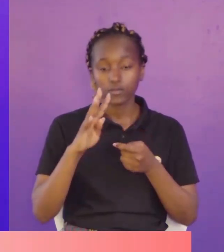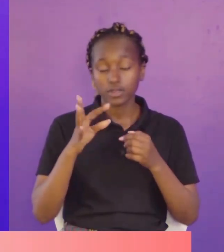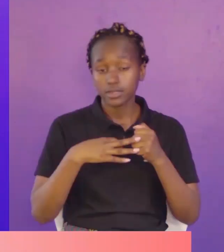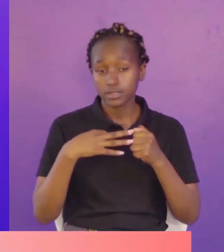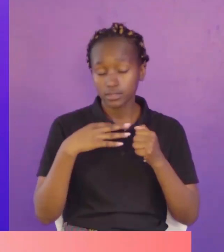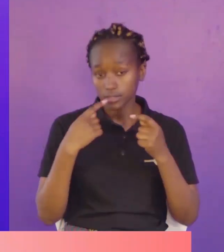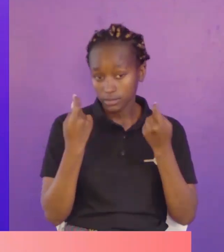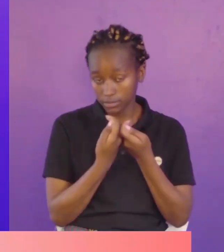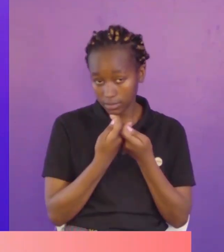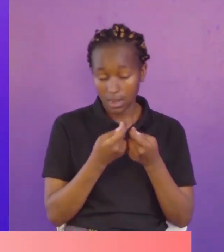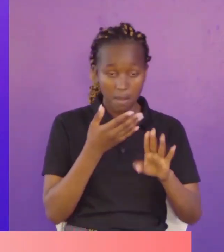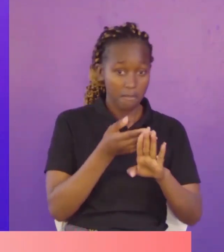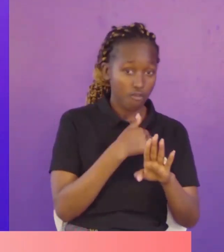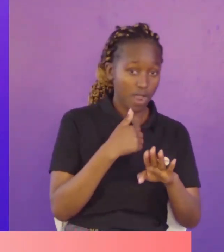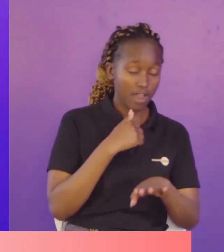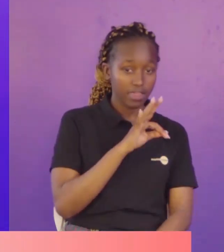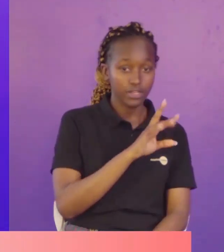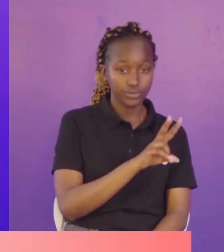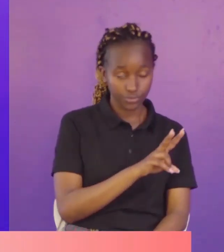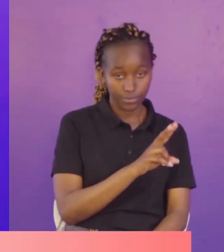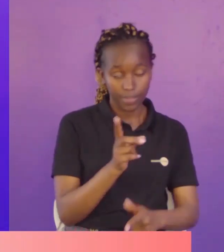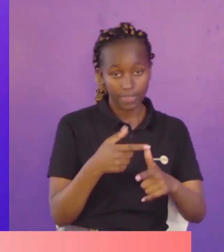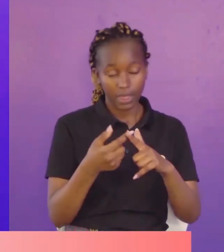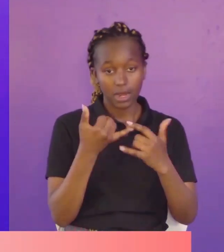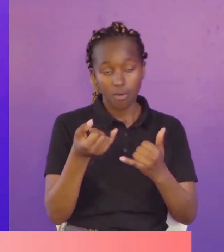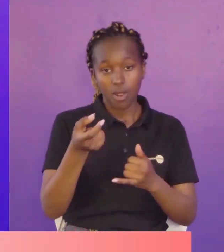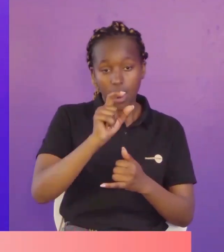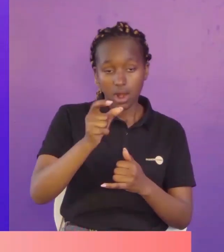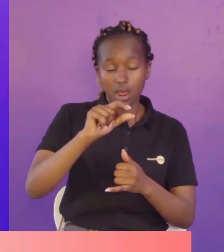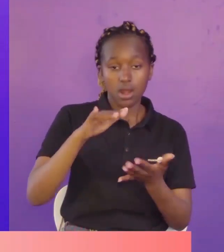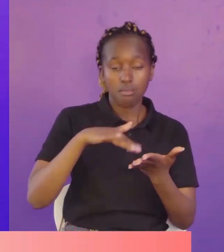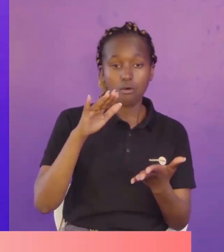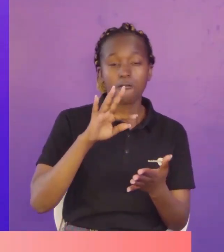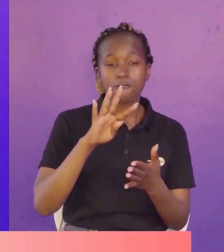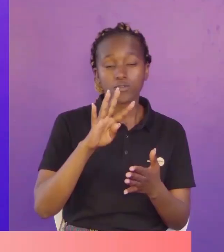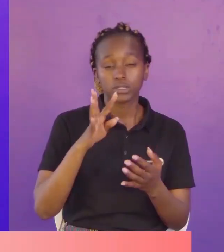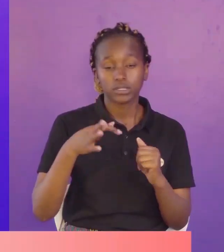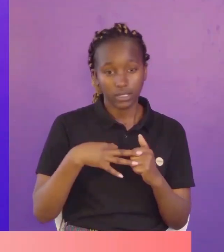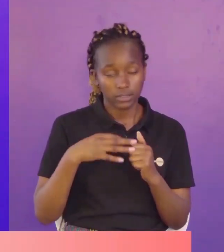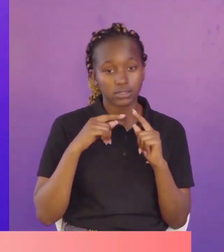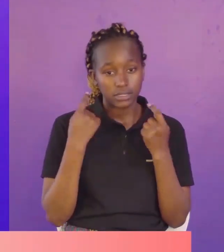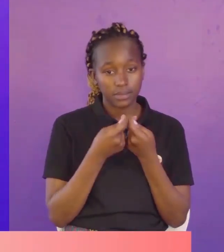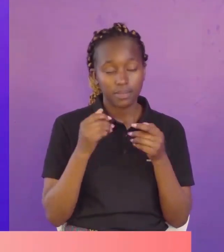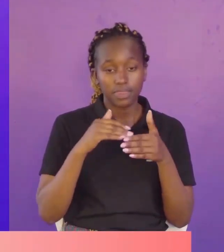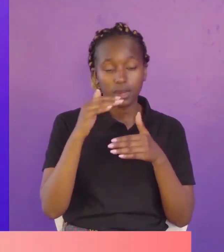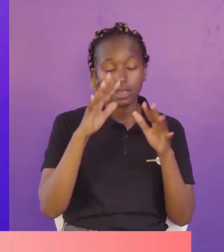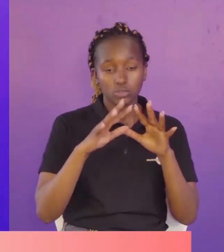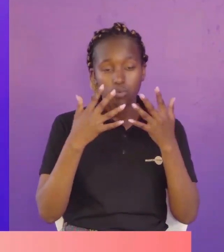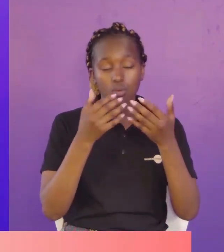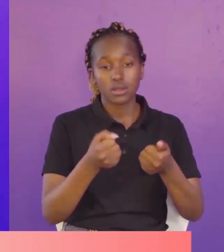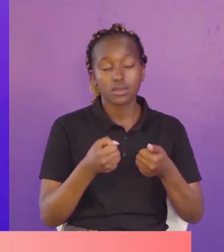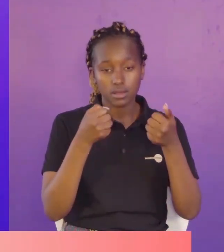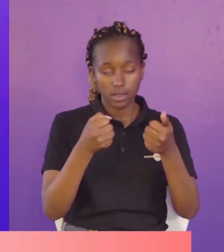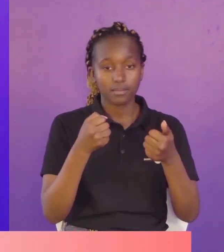Initially, there used to be 32. Yeah. And next World Cup, there will be 48